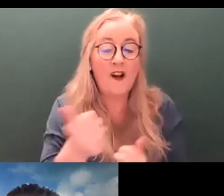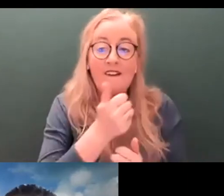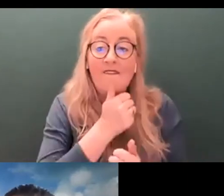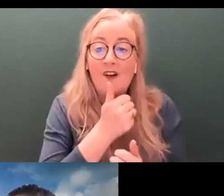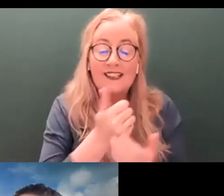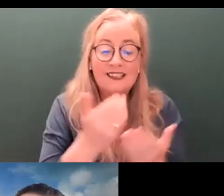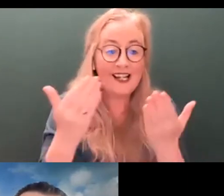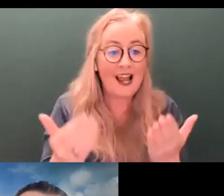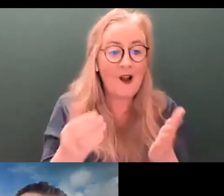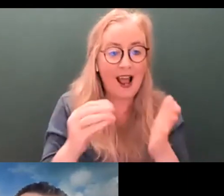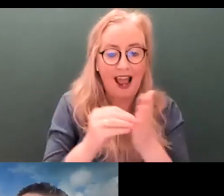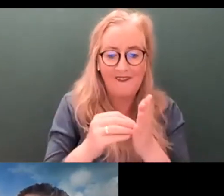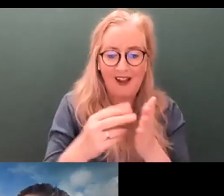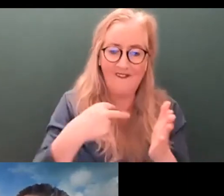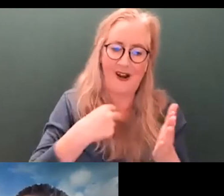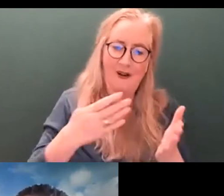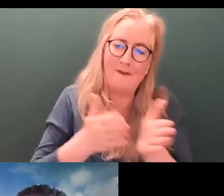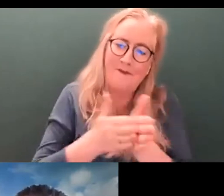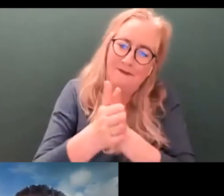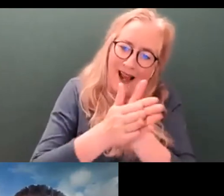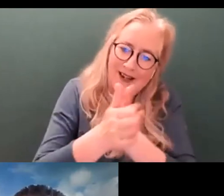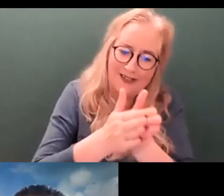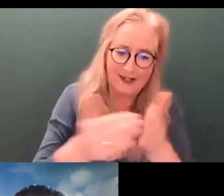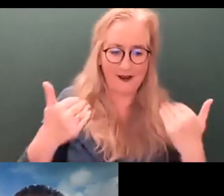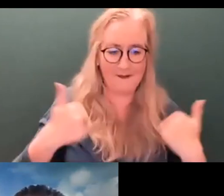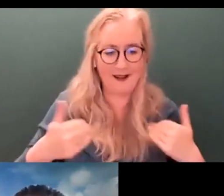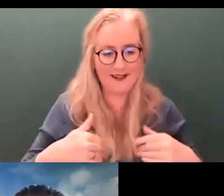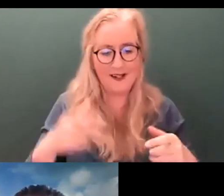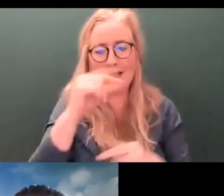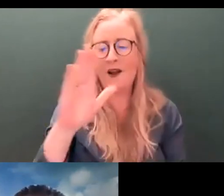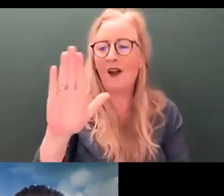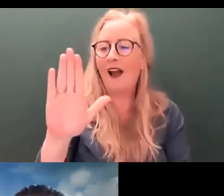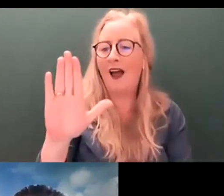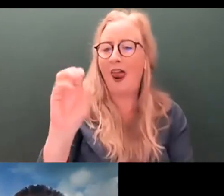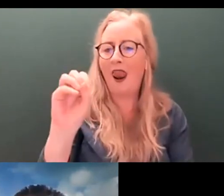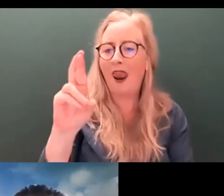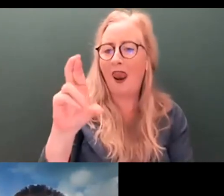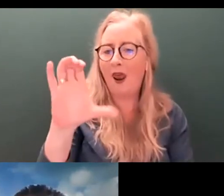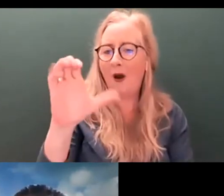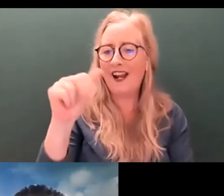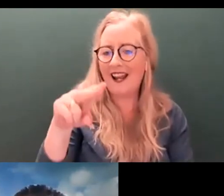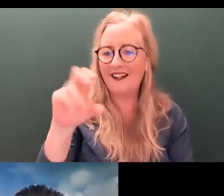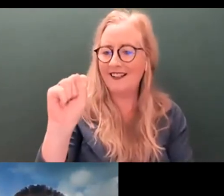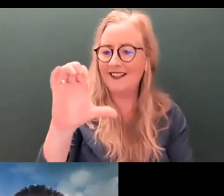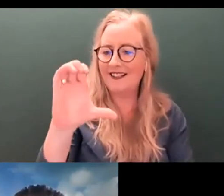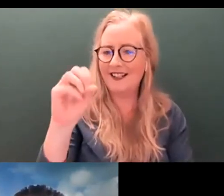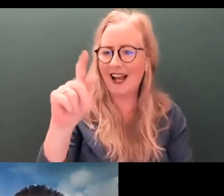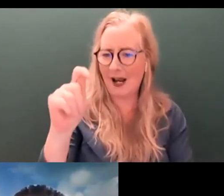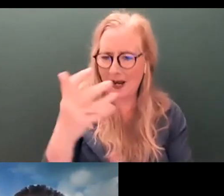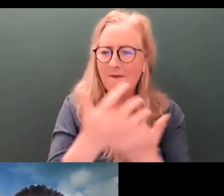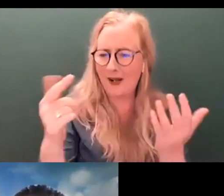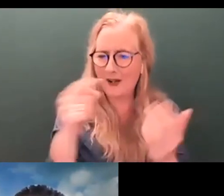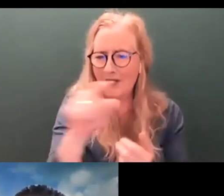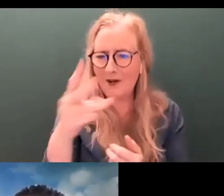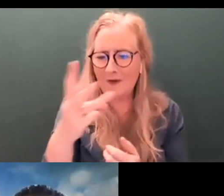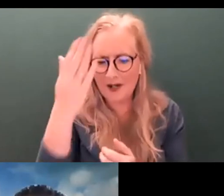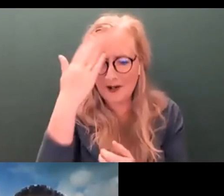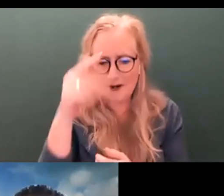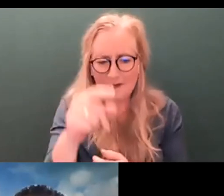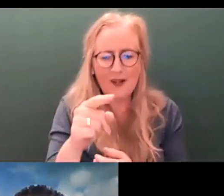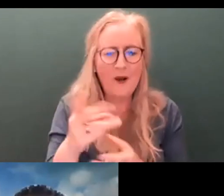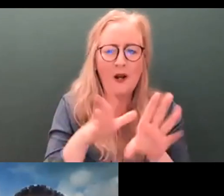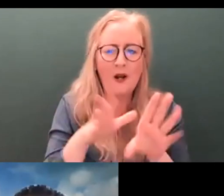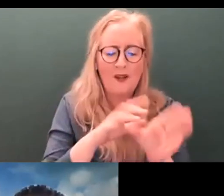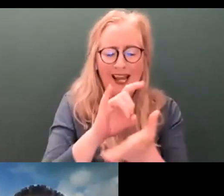a very passionate man, indeed, called Lorcan Scott. And I'm sure many of you know Lorcan. He works for the Heritage Council.